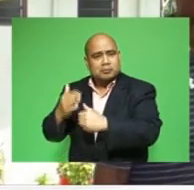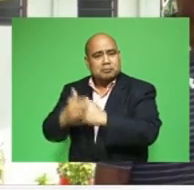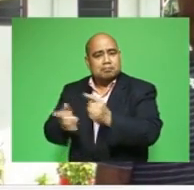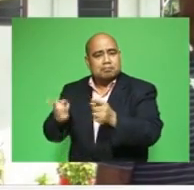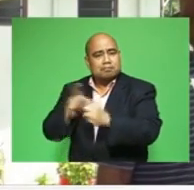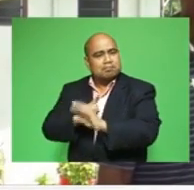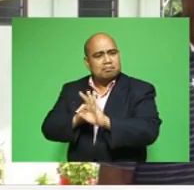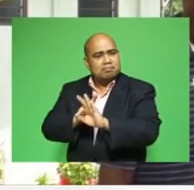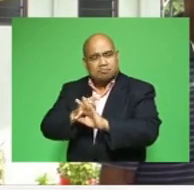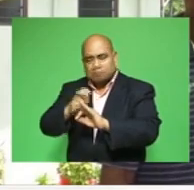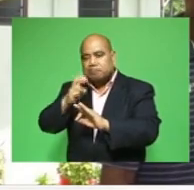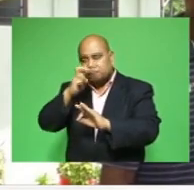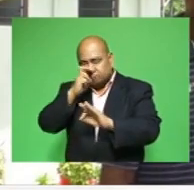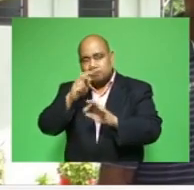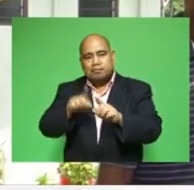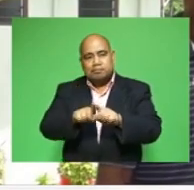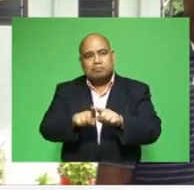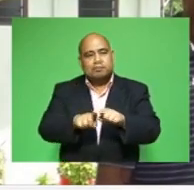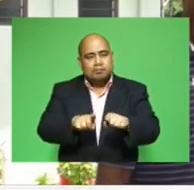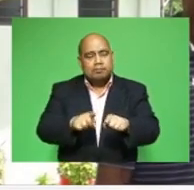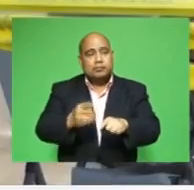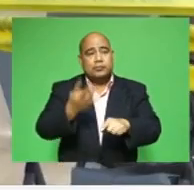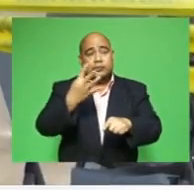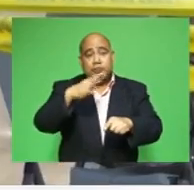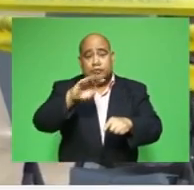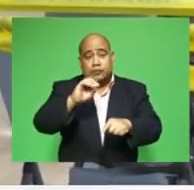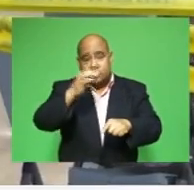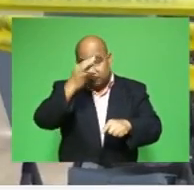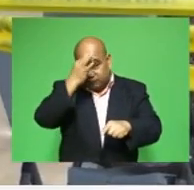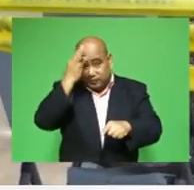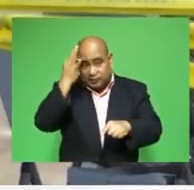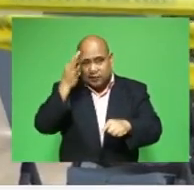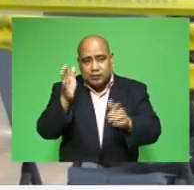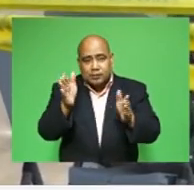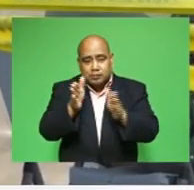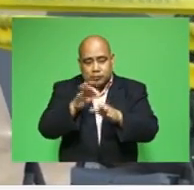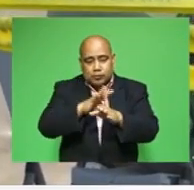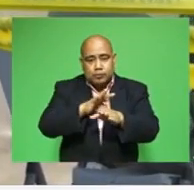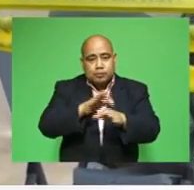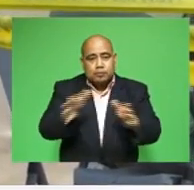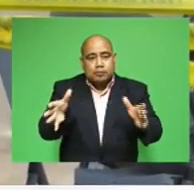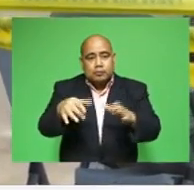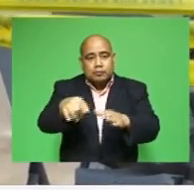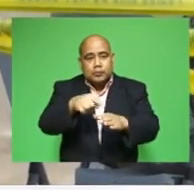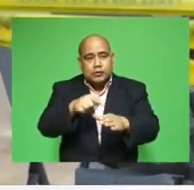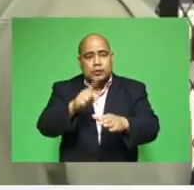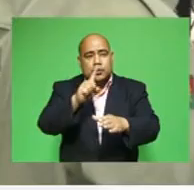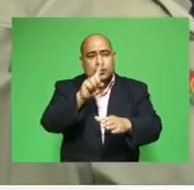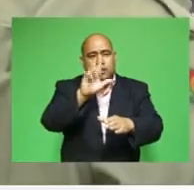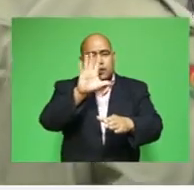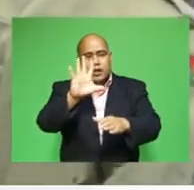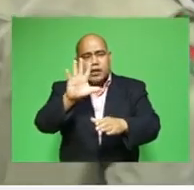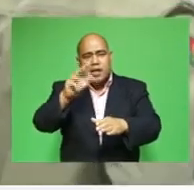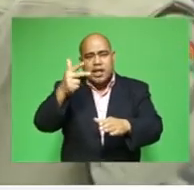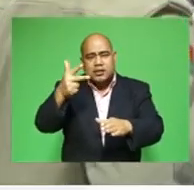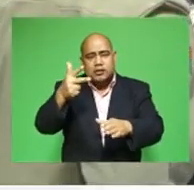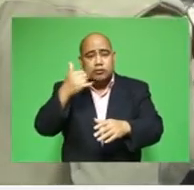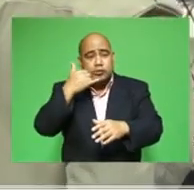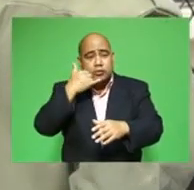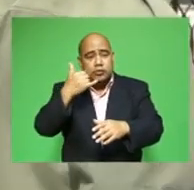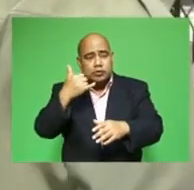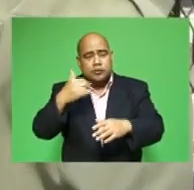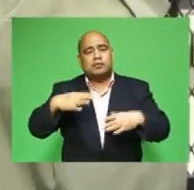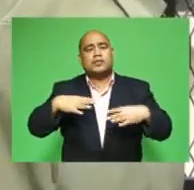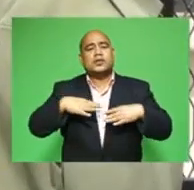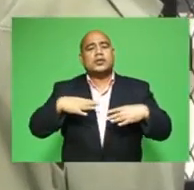addition, 40 fever clinics remain operative countrywide, along with the toll-free helpline 158 for all COVID-19 queries.